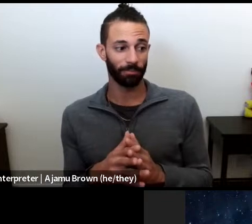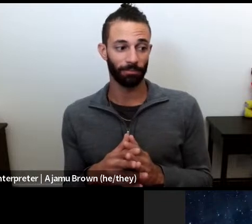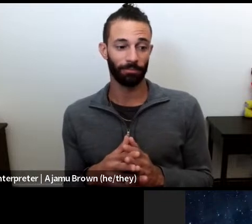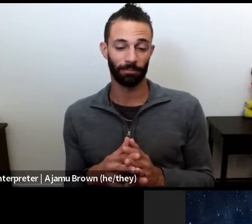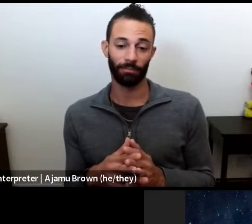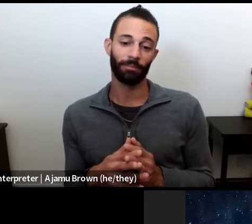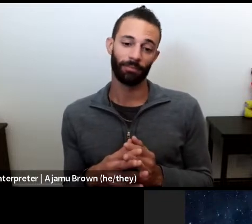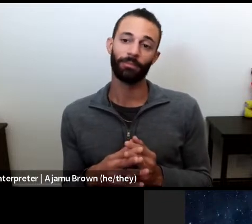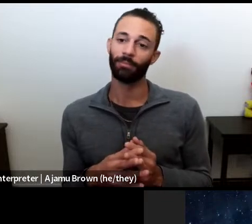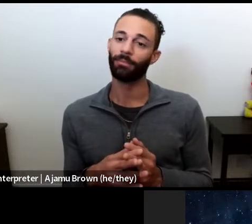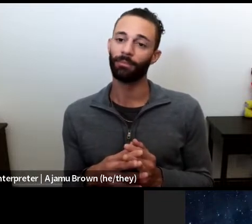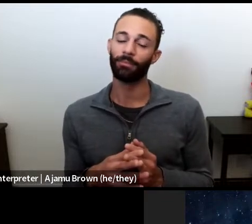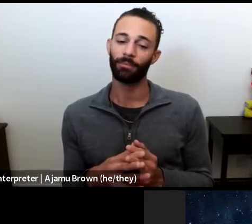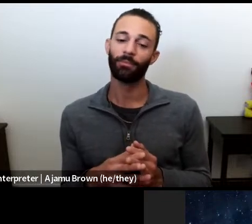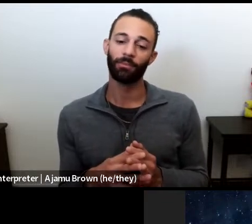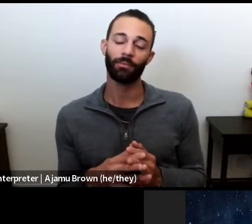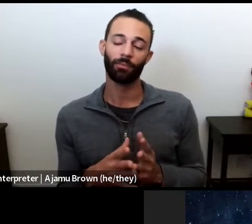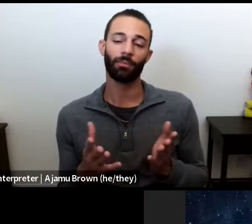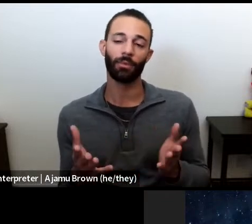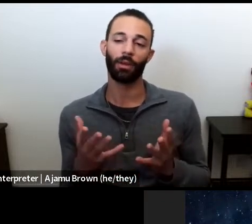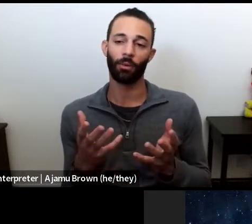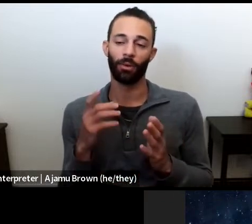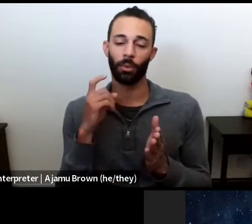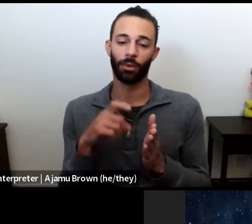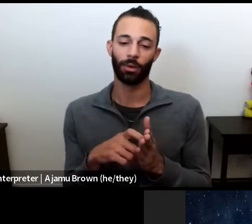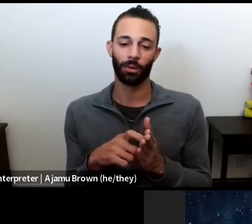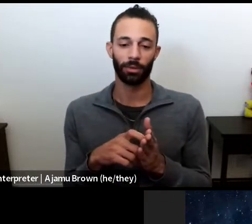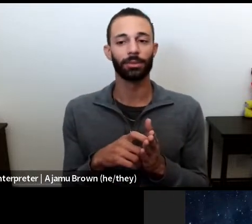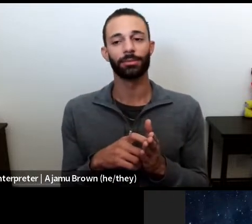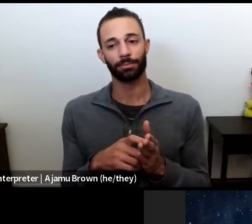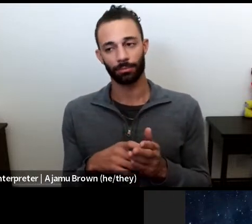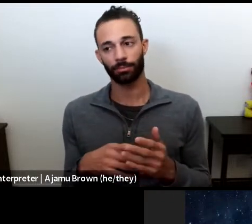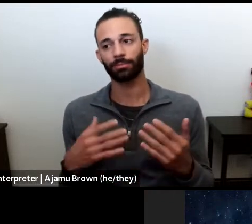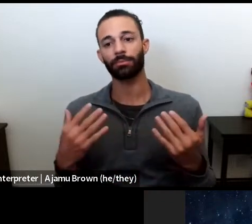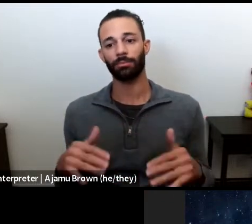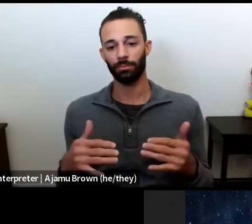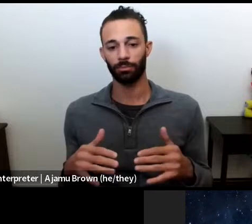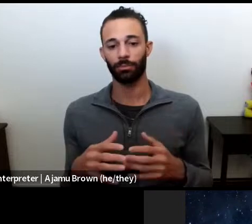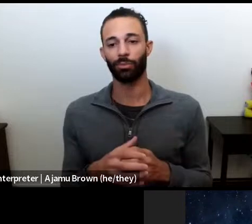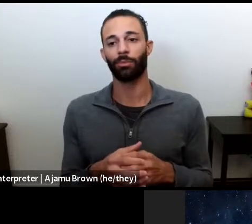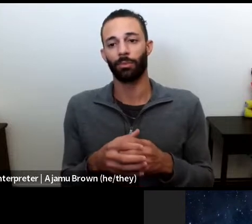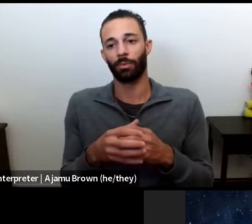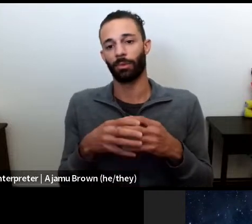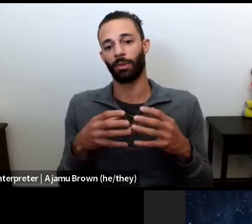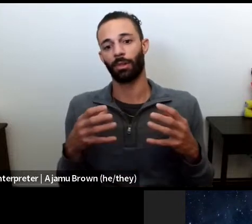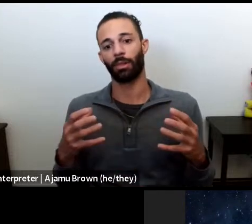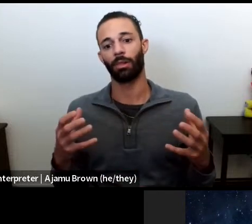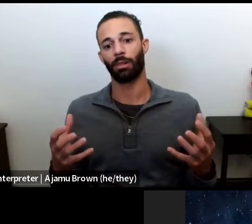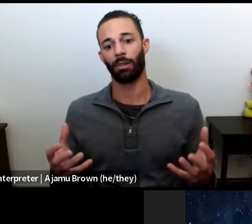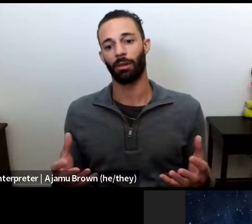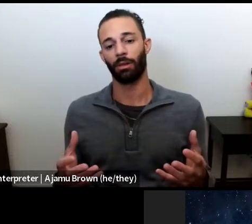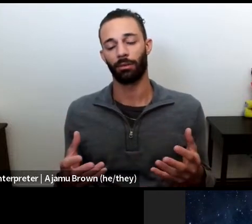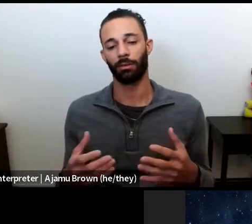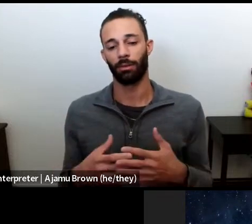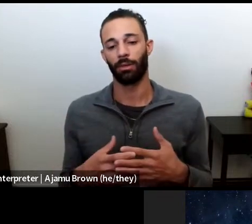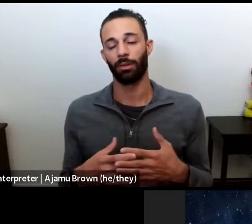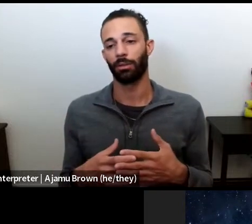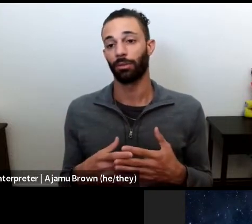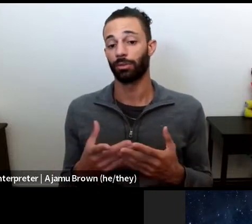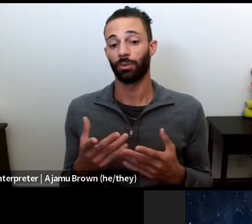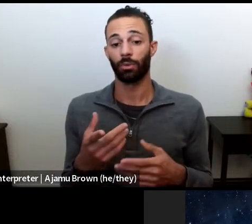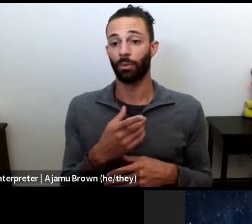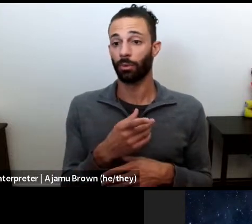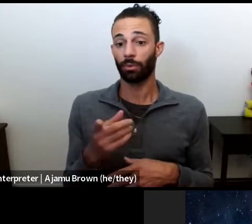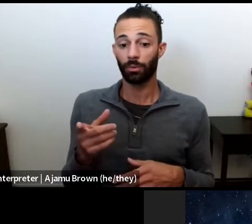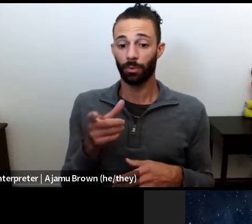And I do want to acknowledge that that was a lot. Okay. So for anybody who's here in the